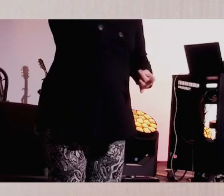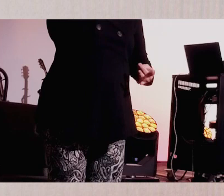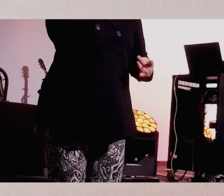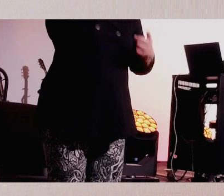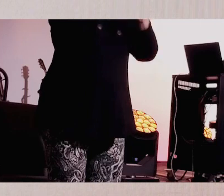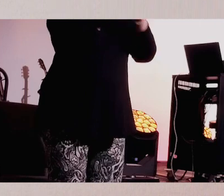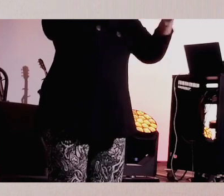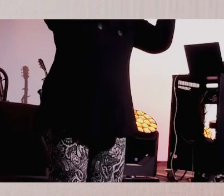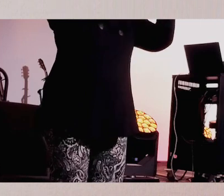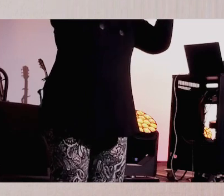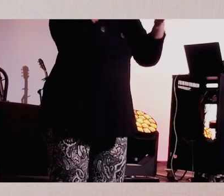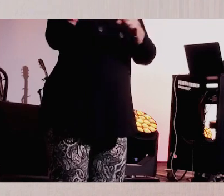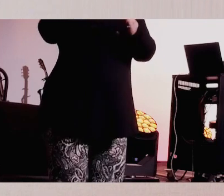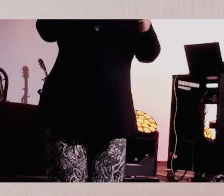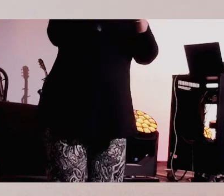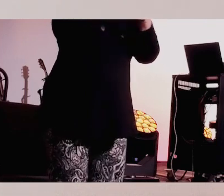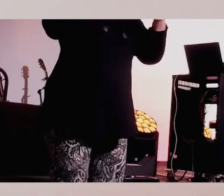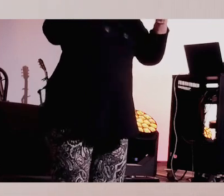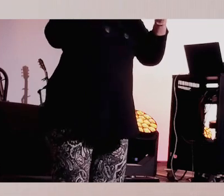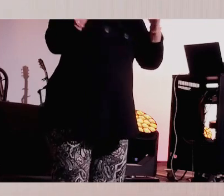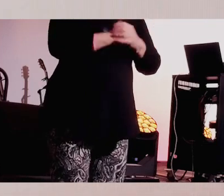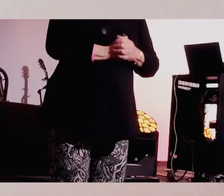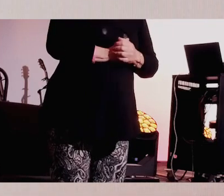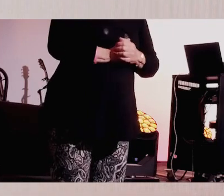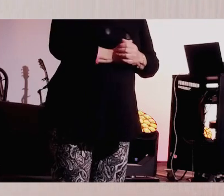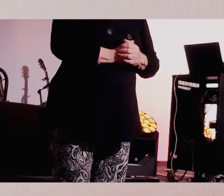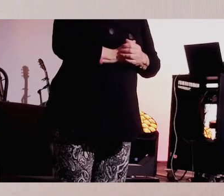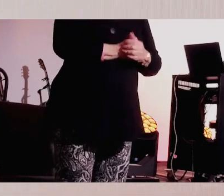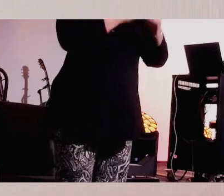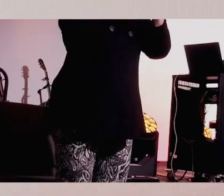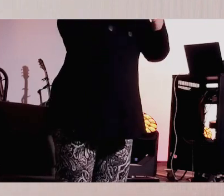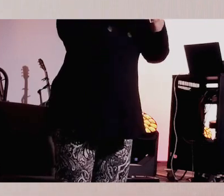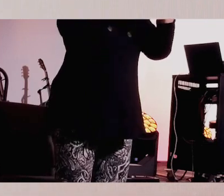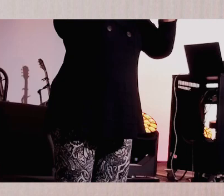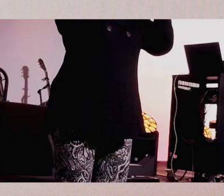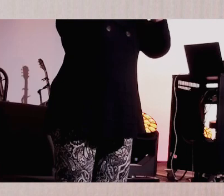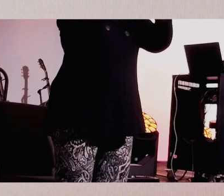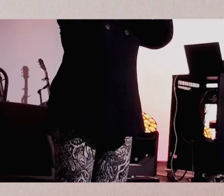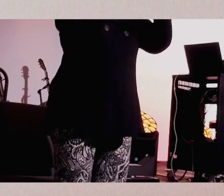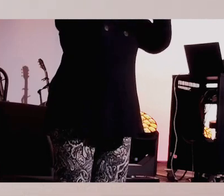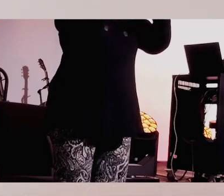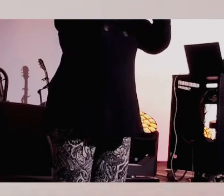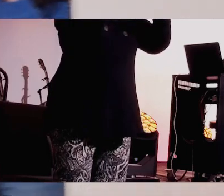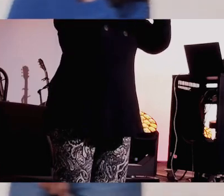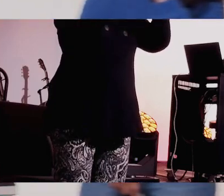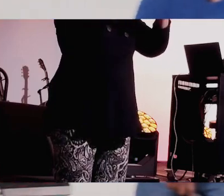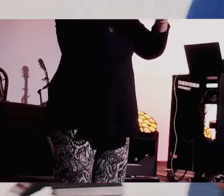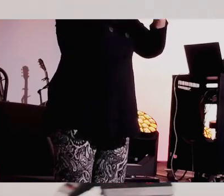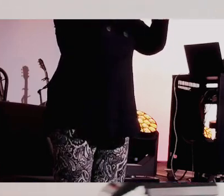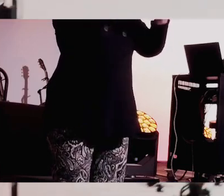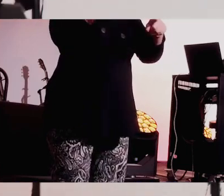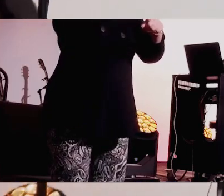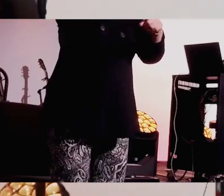Deliverance starts to happen instantly. Amen. Hallelujah. And then all of a sudden, it's like this. This is where it happens. It's